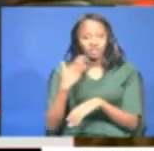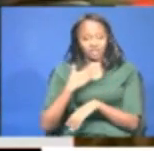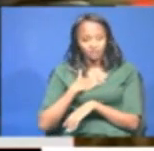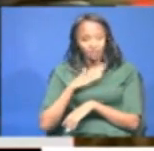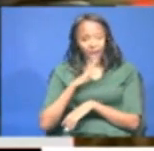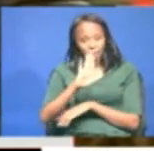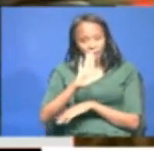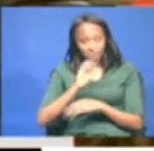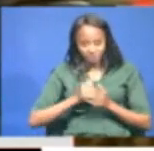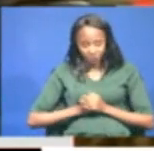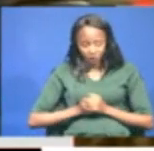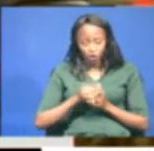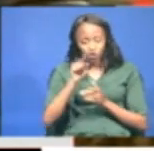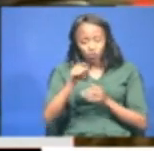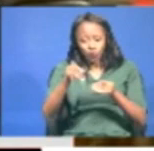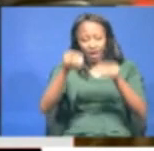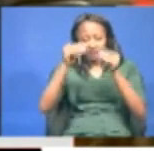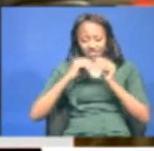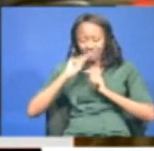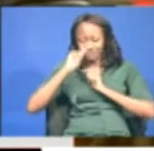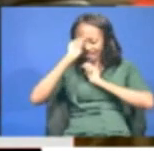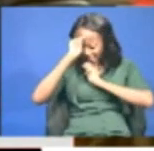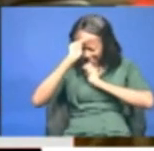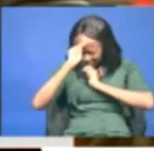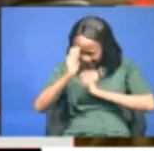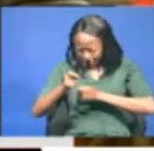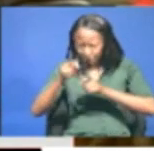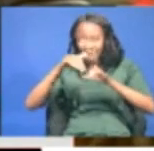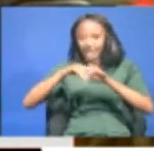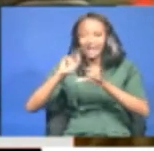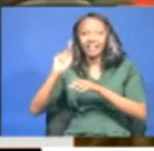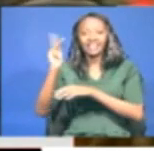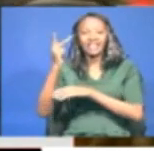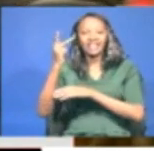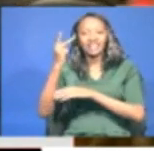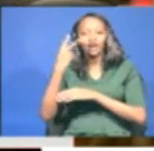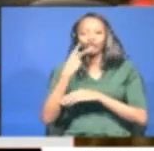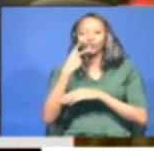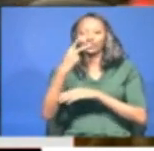us respect in Kenya for the next 200 years.